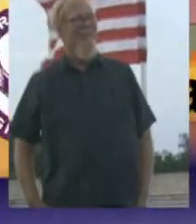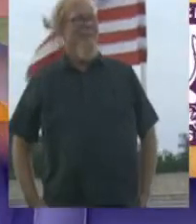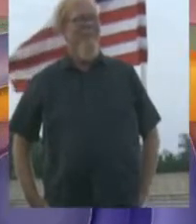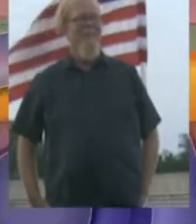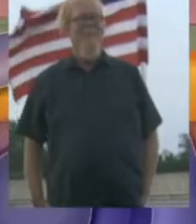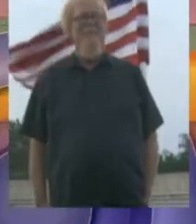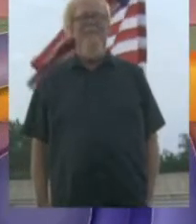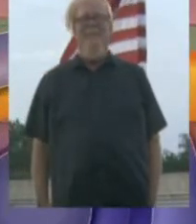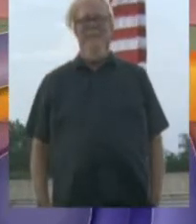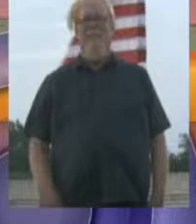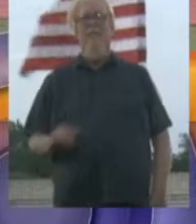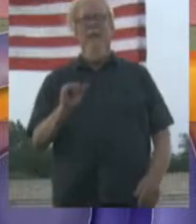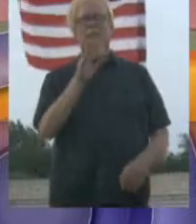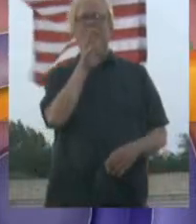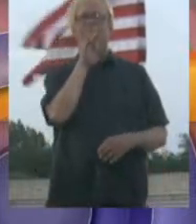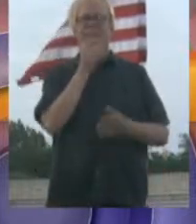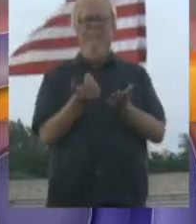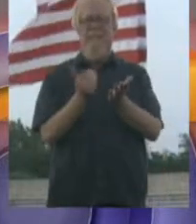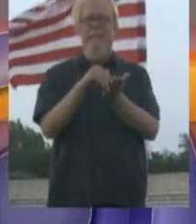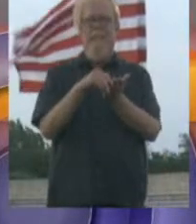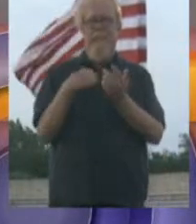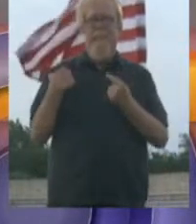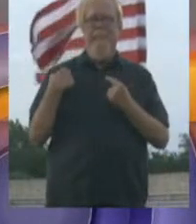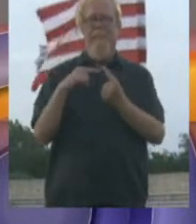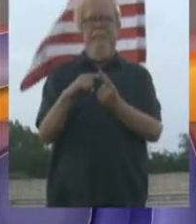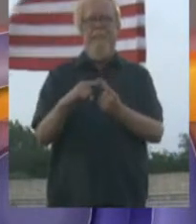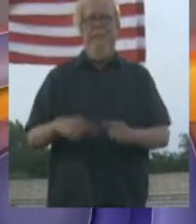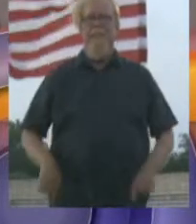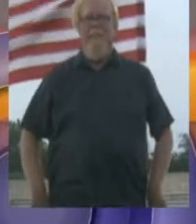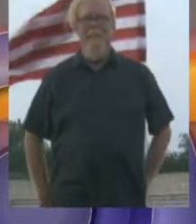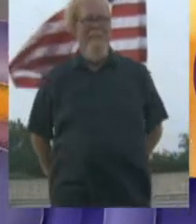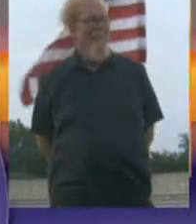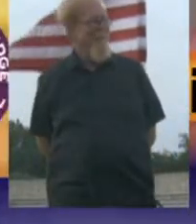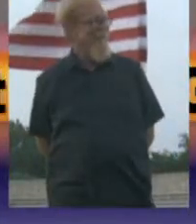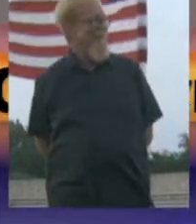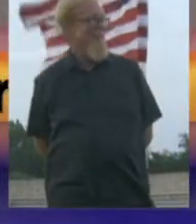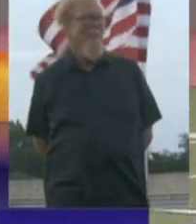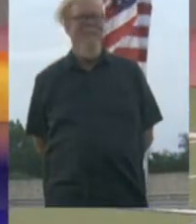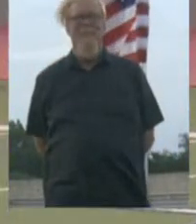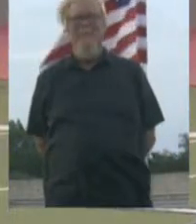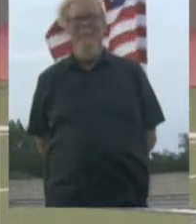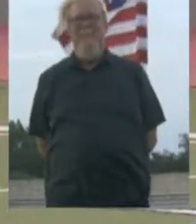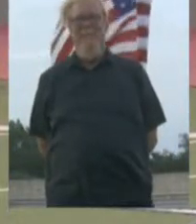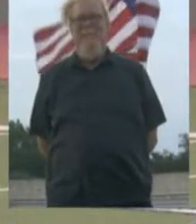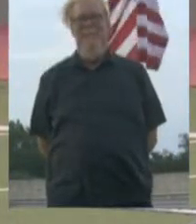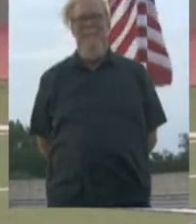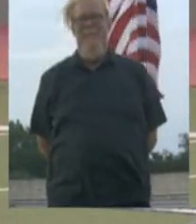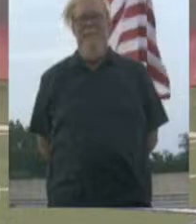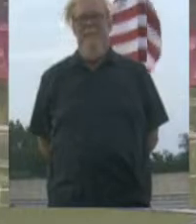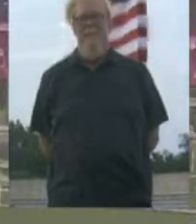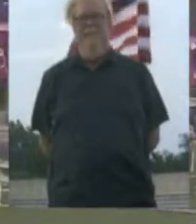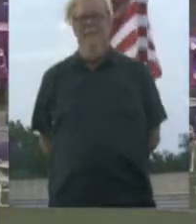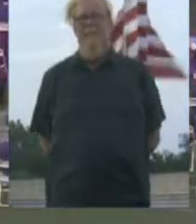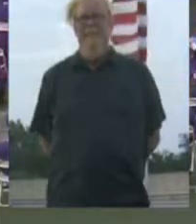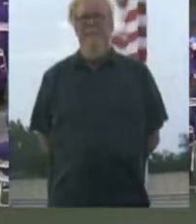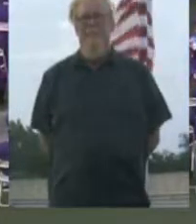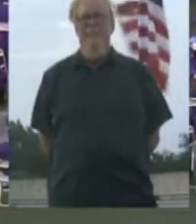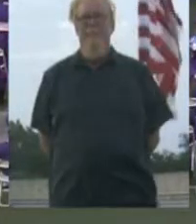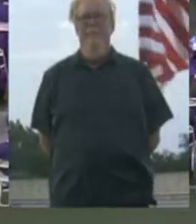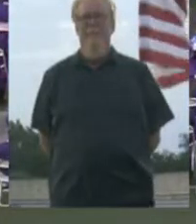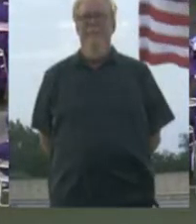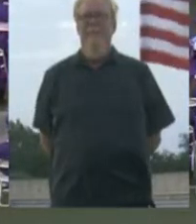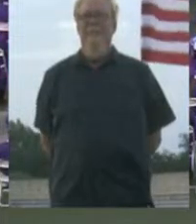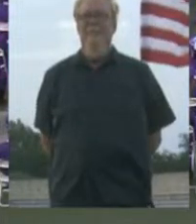De parte de los maestros y el personal de la preparatoria Brackenridge, doy la bienvenida a todos a nuestra celebración especial de